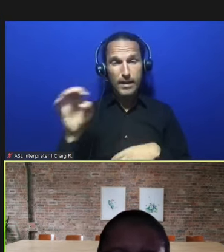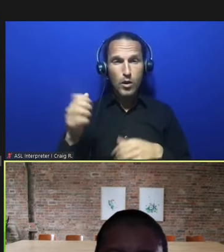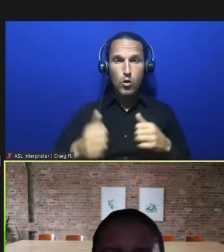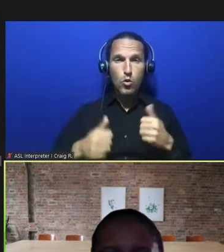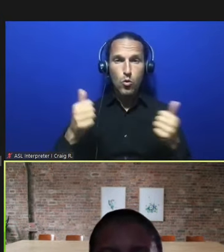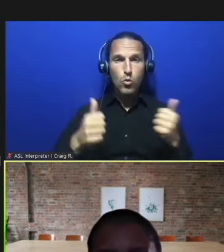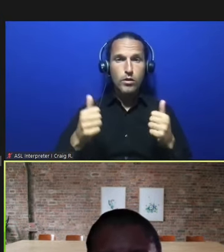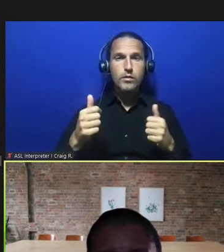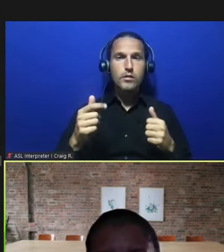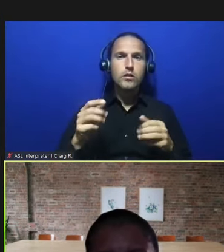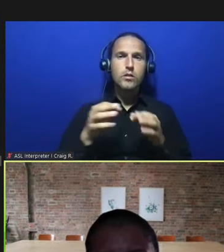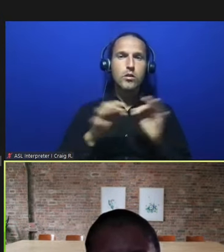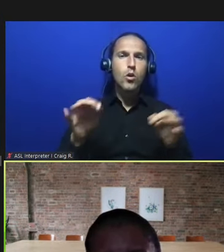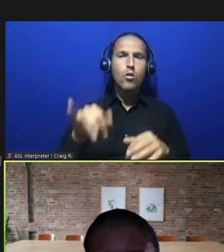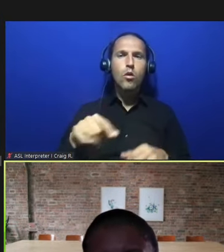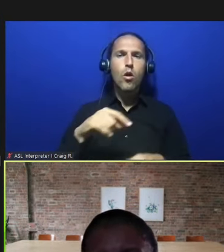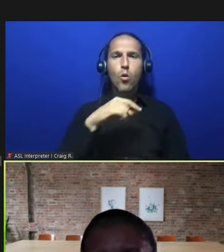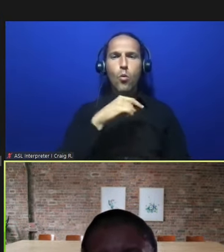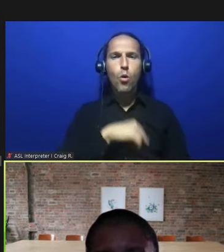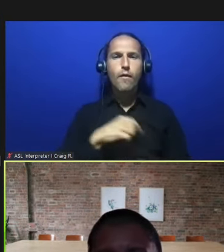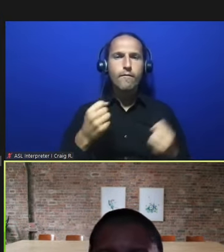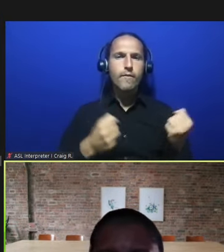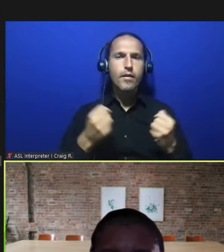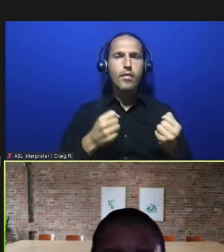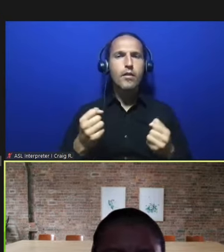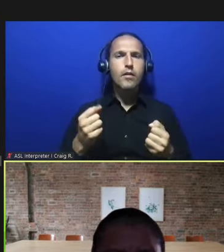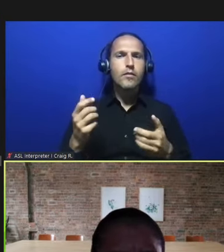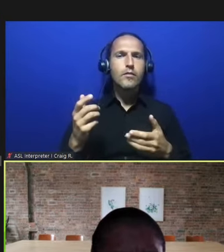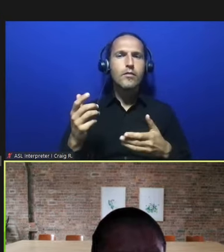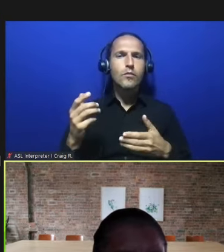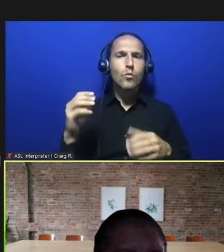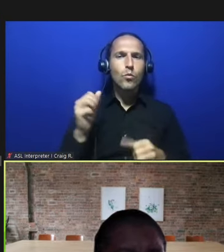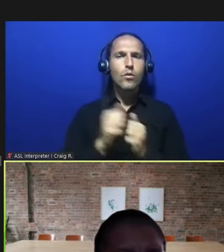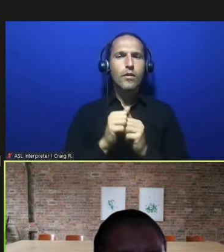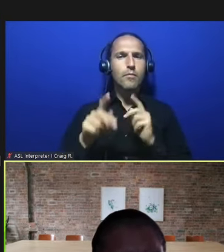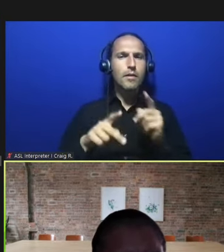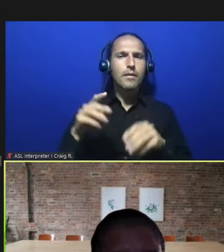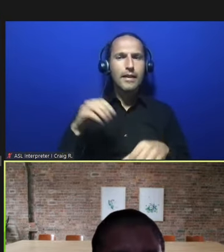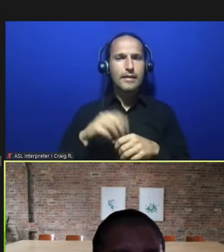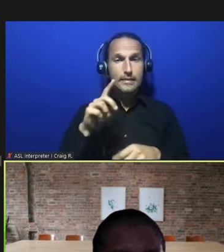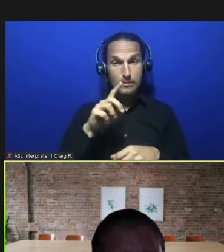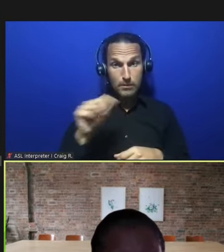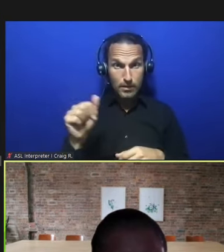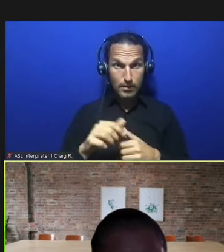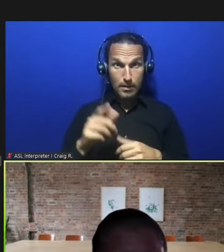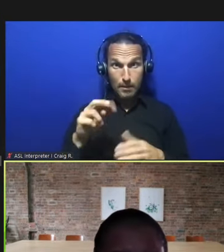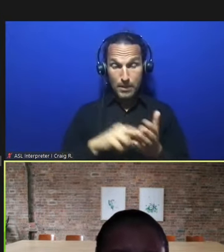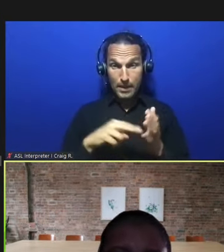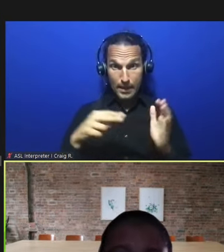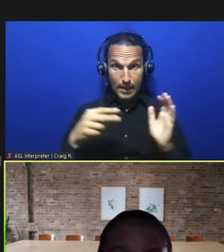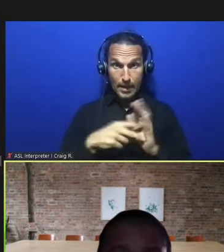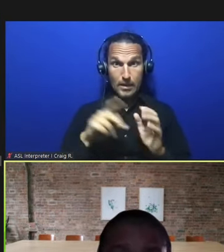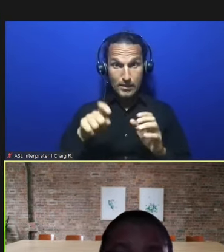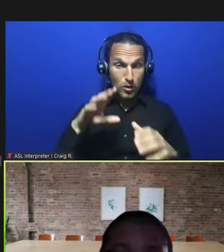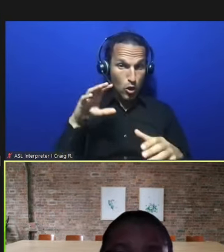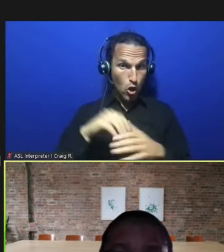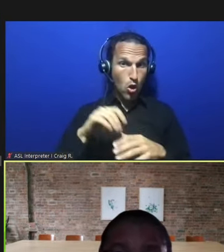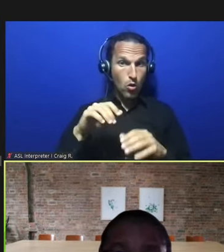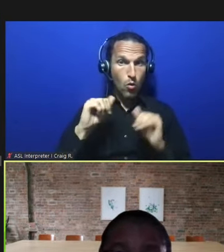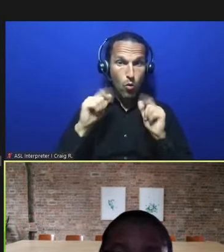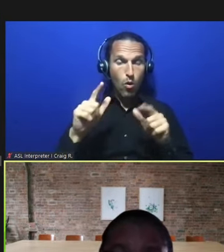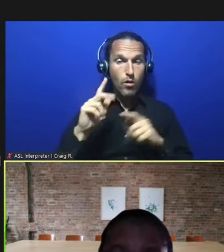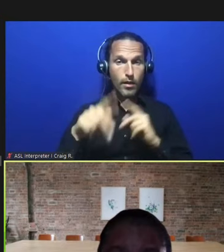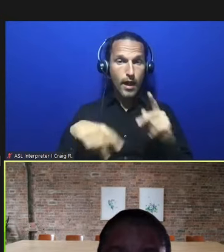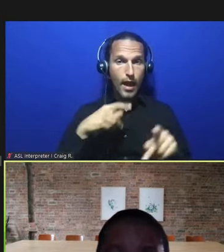the phrase qualifying vehicles transporting people with disabilities? At a minimum, it must include all types of